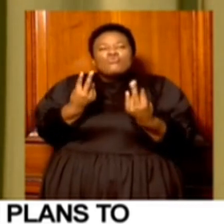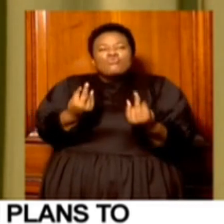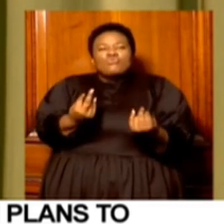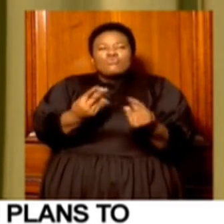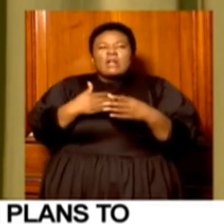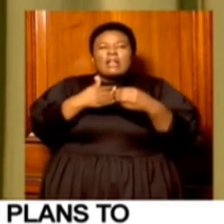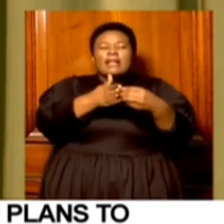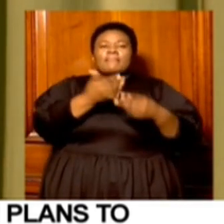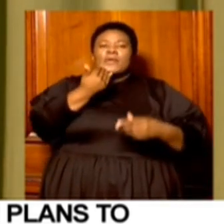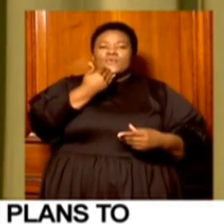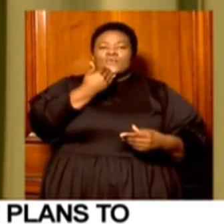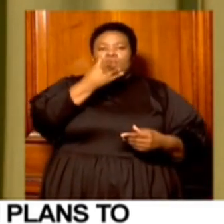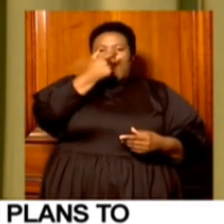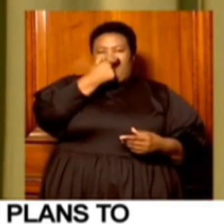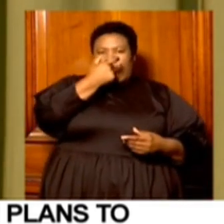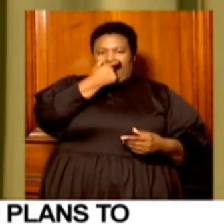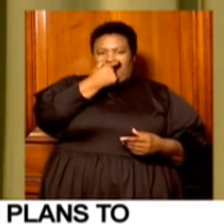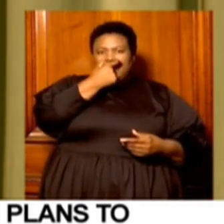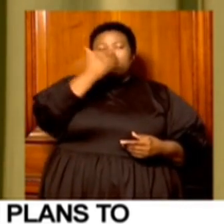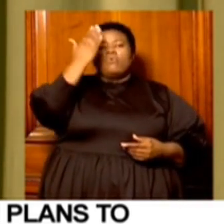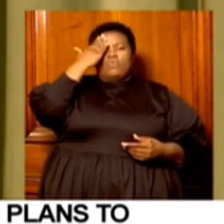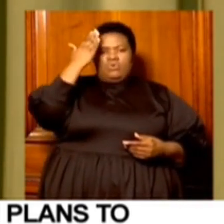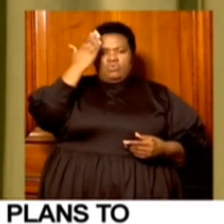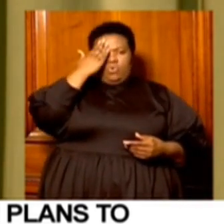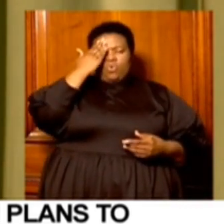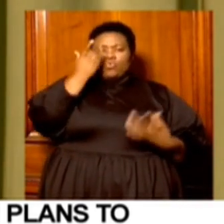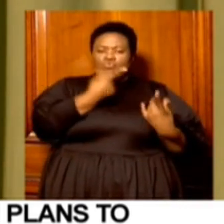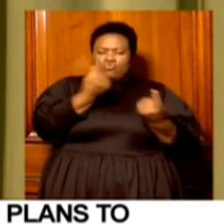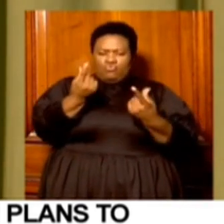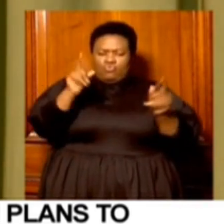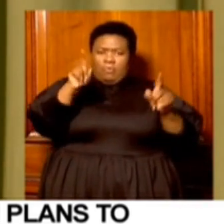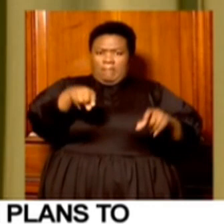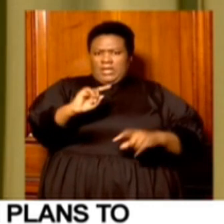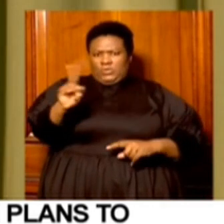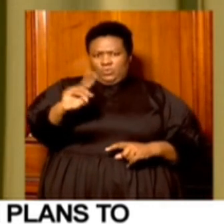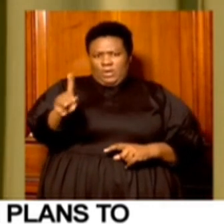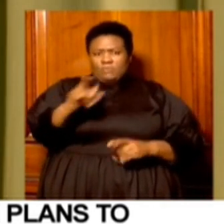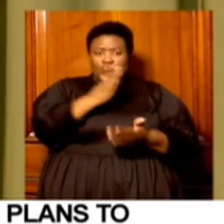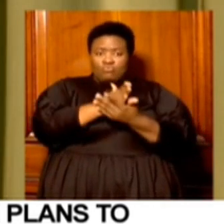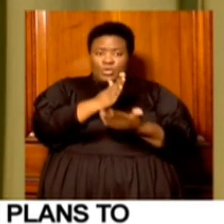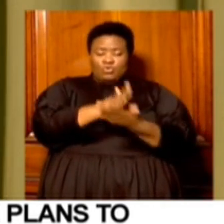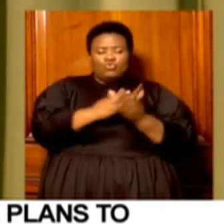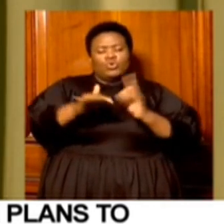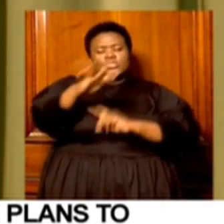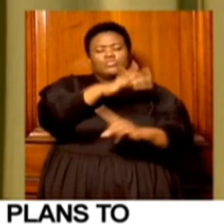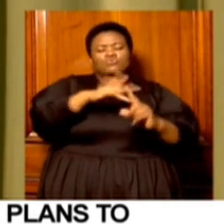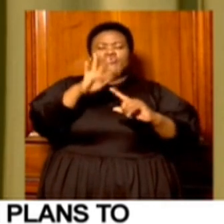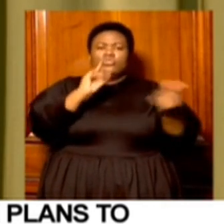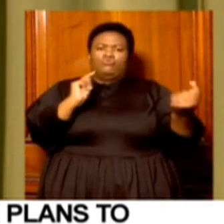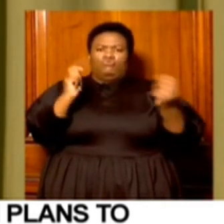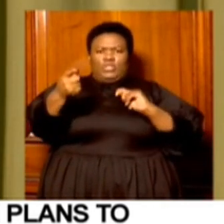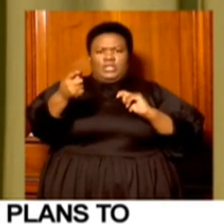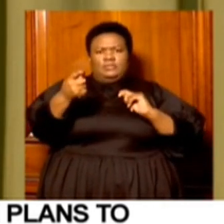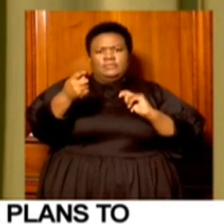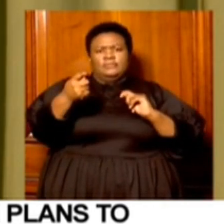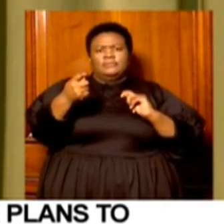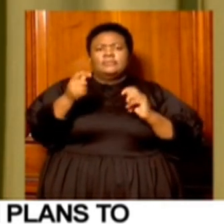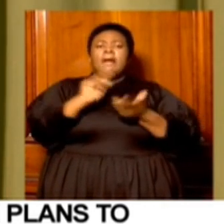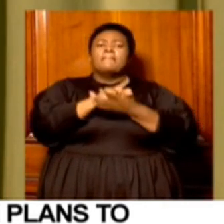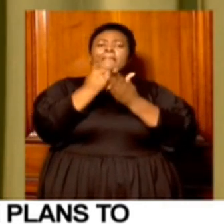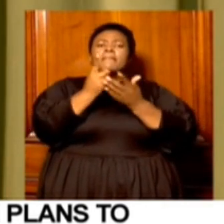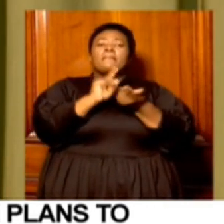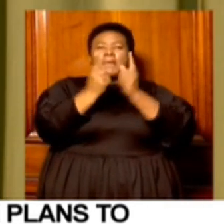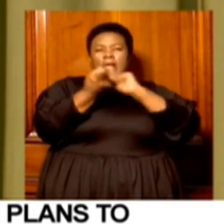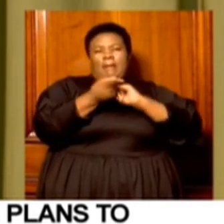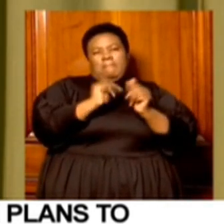terms of what needs to be done to change the situation for the better. The past